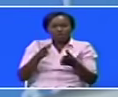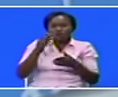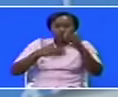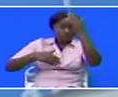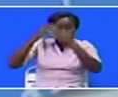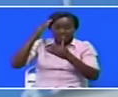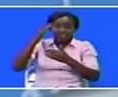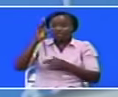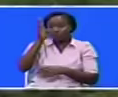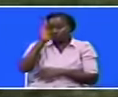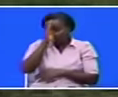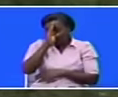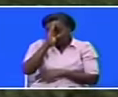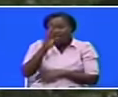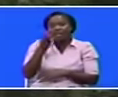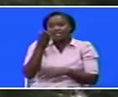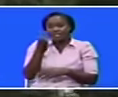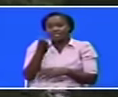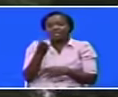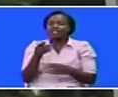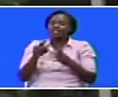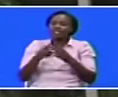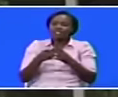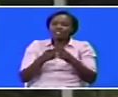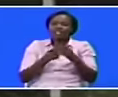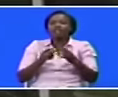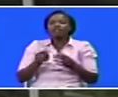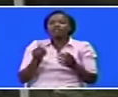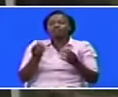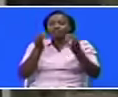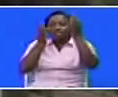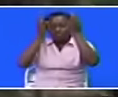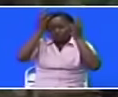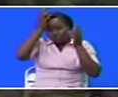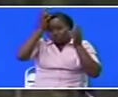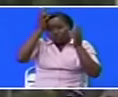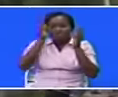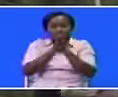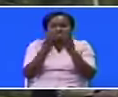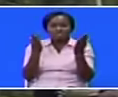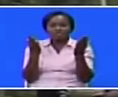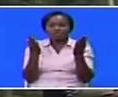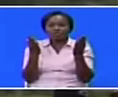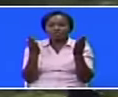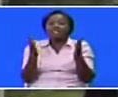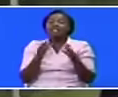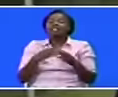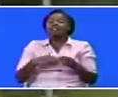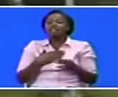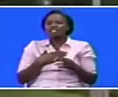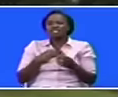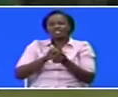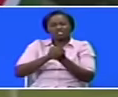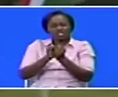Bungoma County, where he will grace the inaugural graduation ceremony. Uhuru rescheduled his visit to Western Kenya last